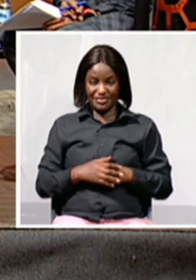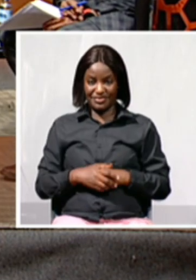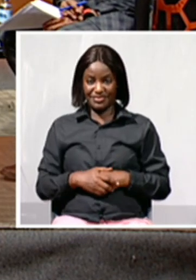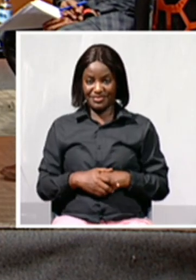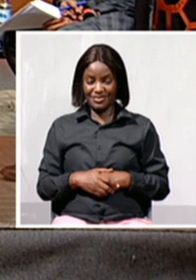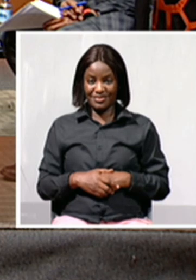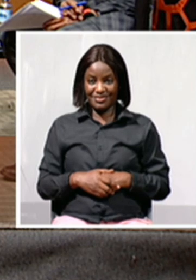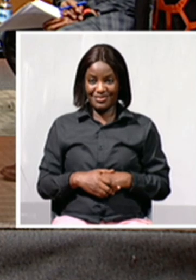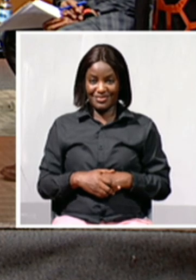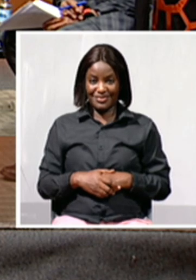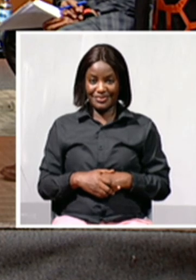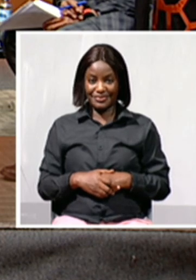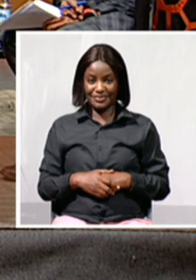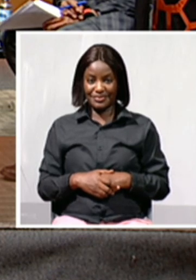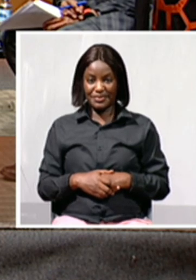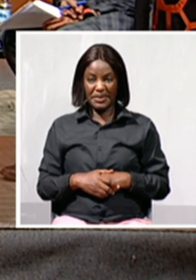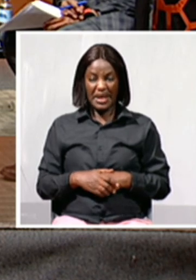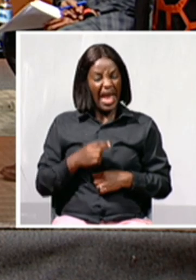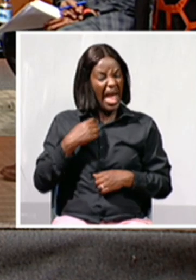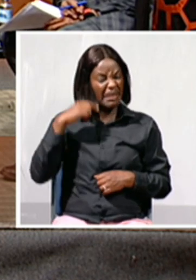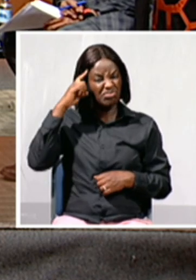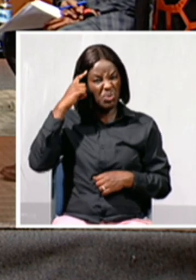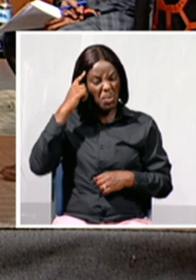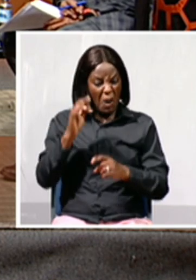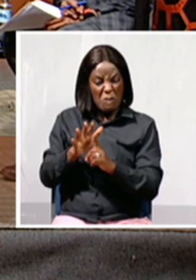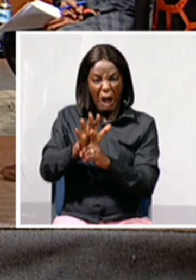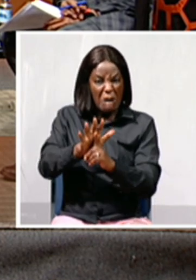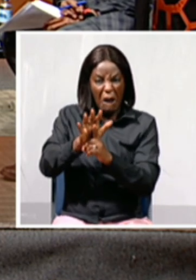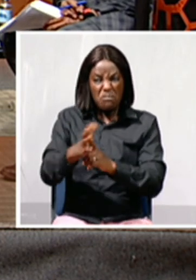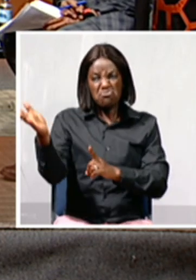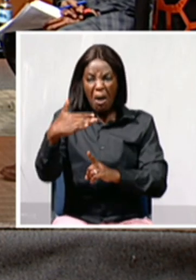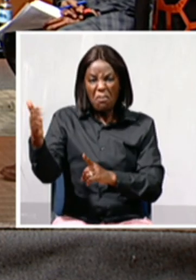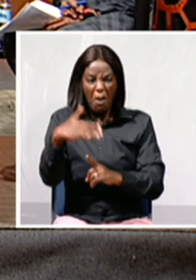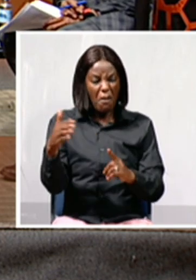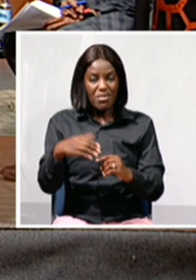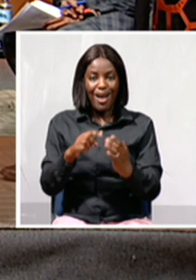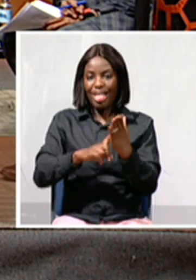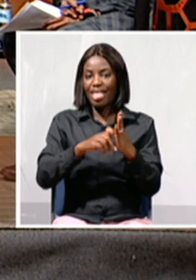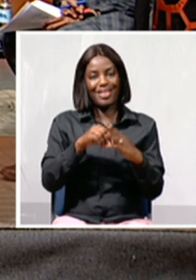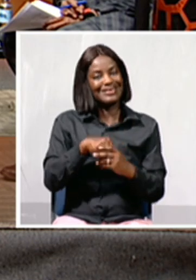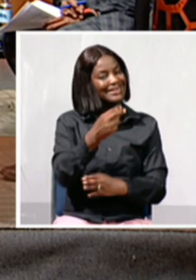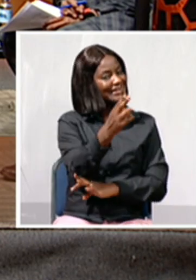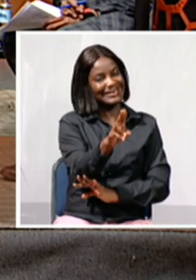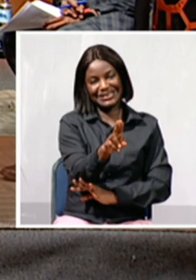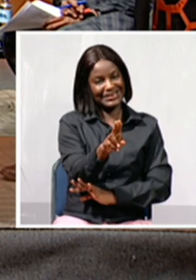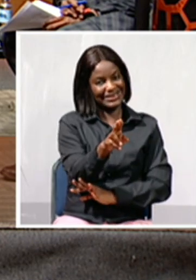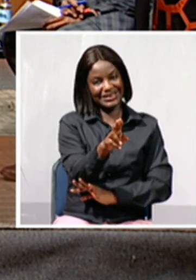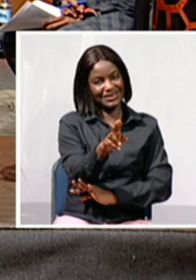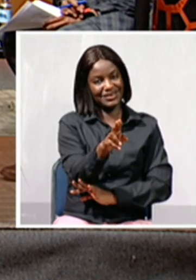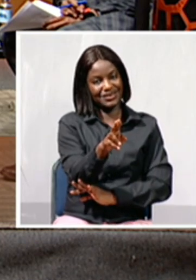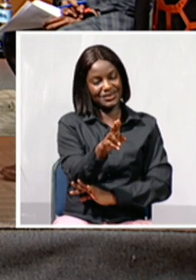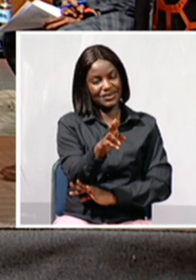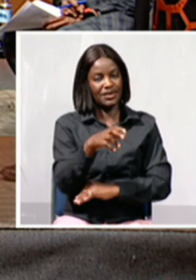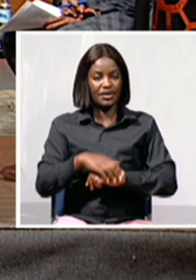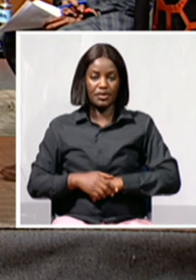No, I don't think that we need to force people to vote. And many times people talk about voter